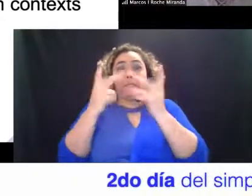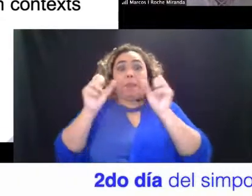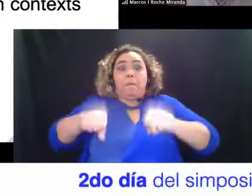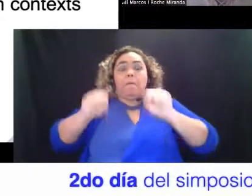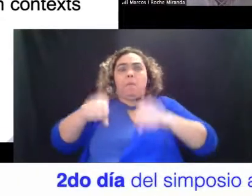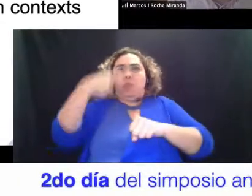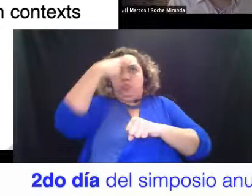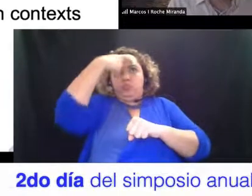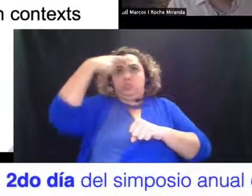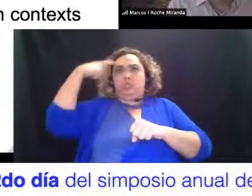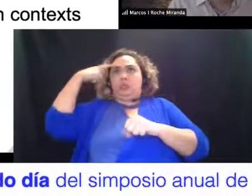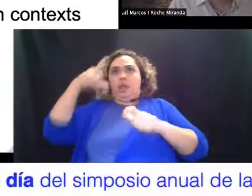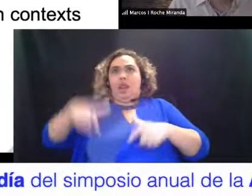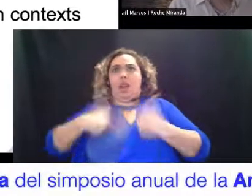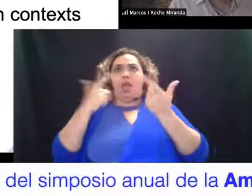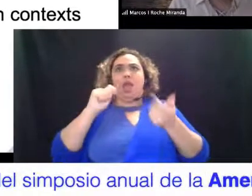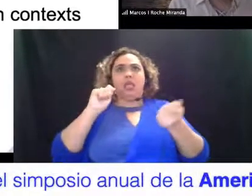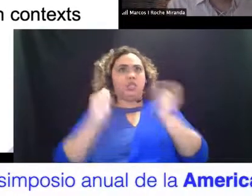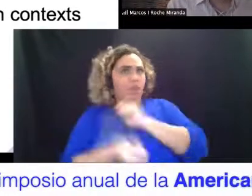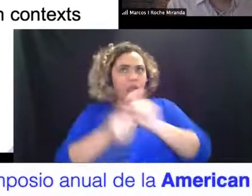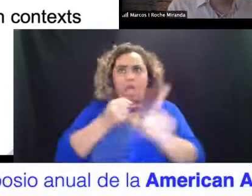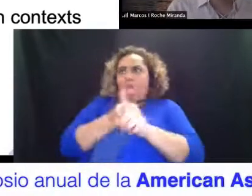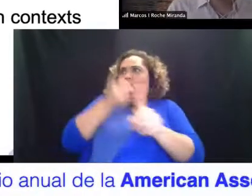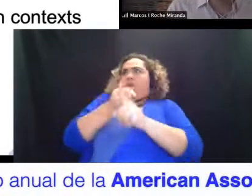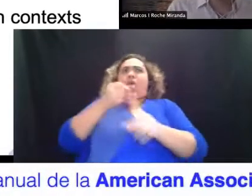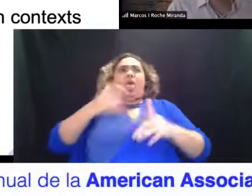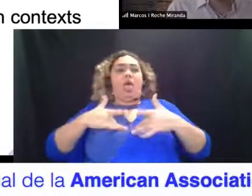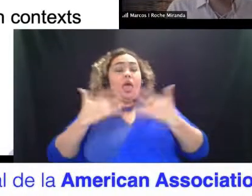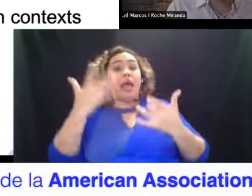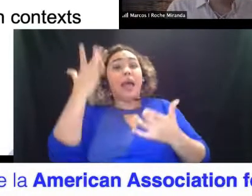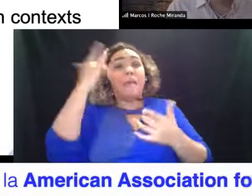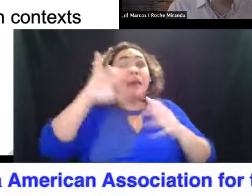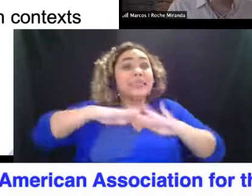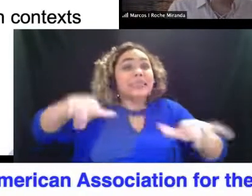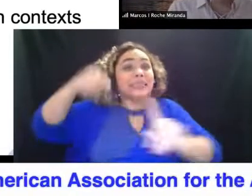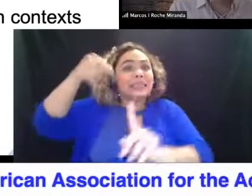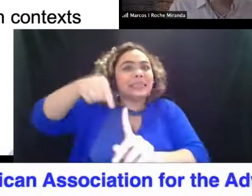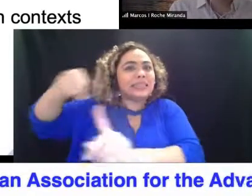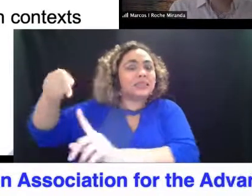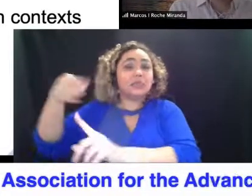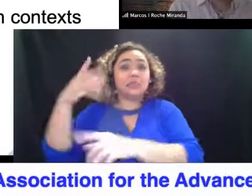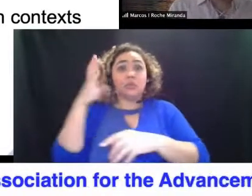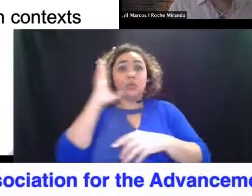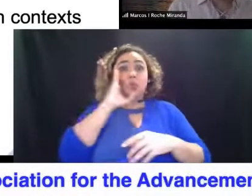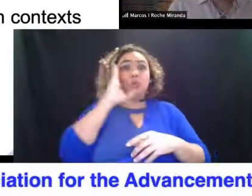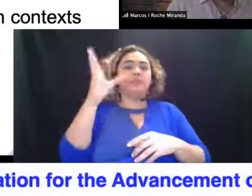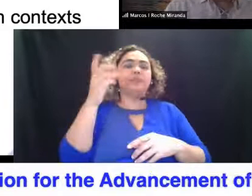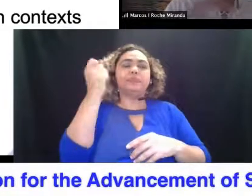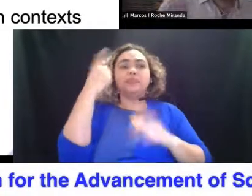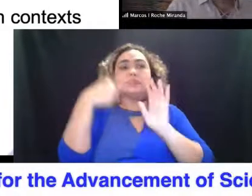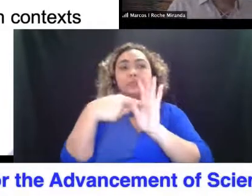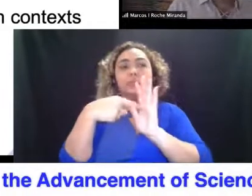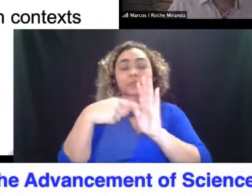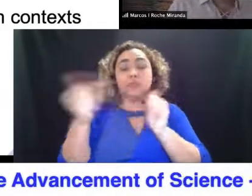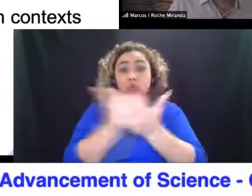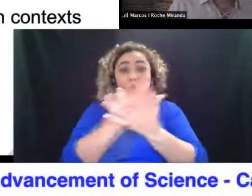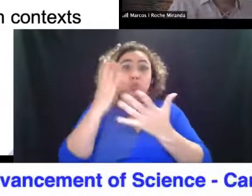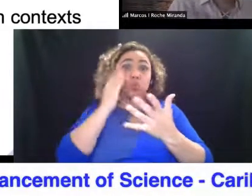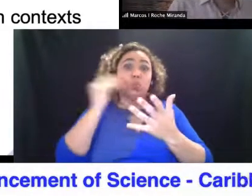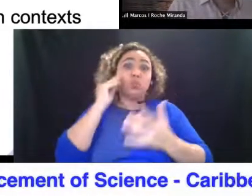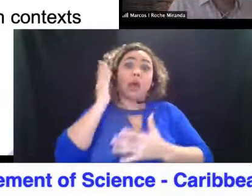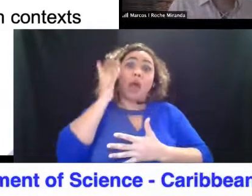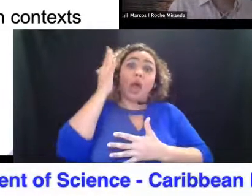traumatic lifestyle changes, and especially for the children, which will, all of these experiences will